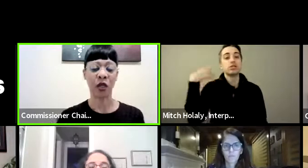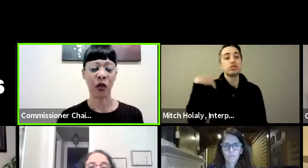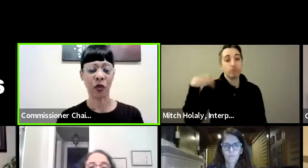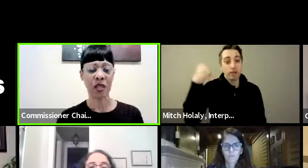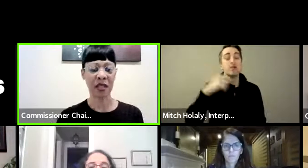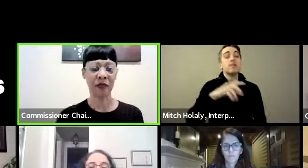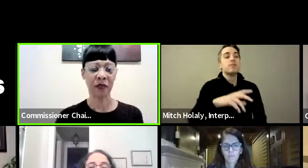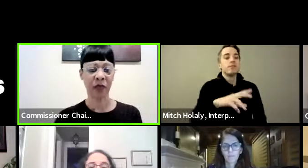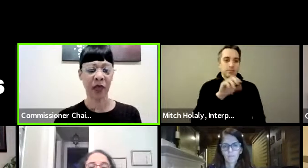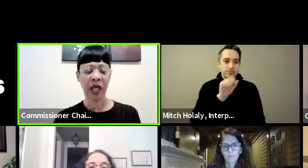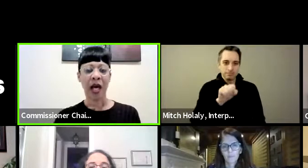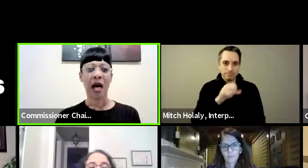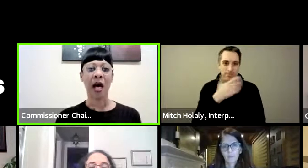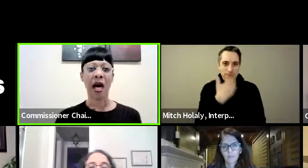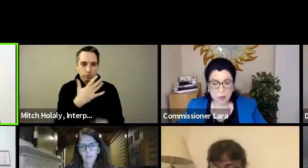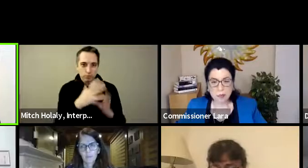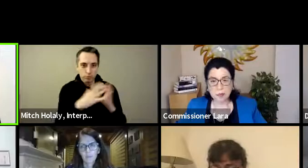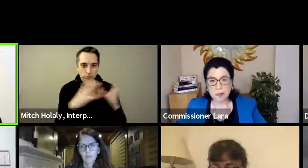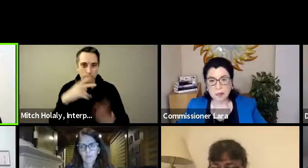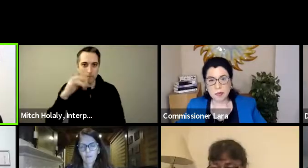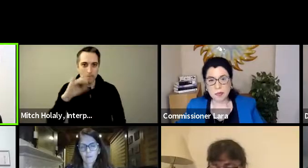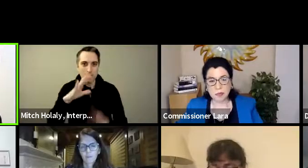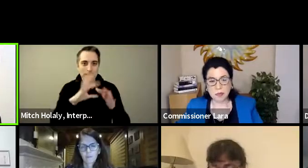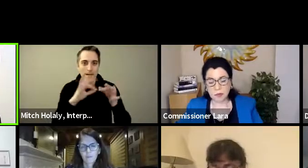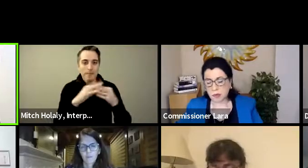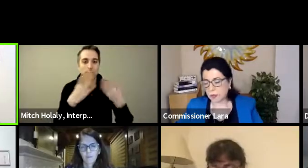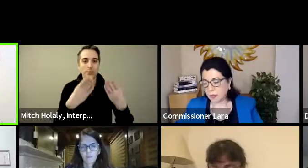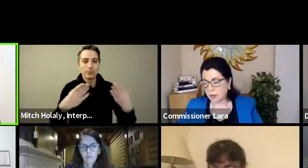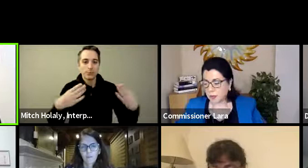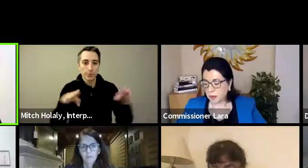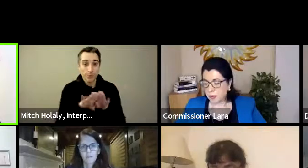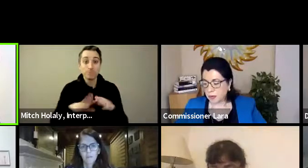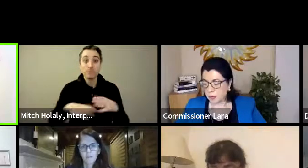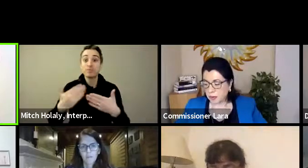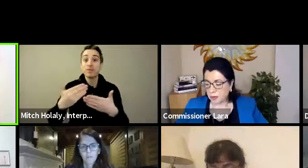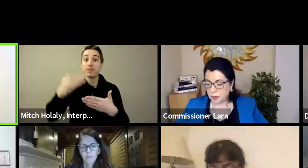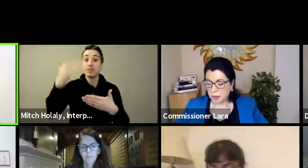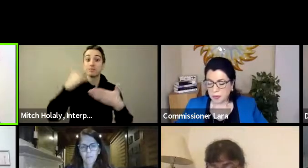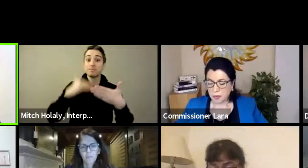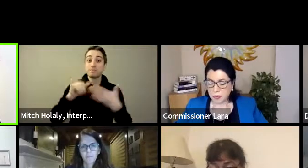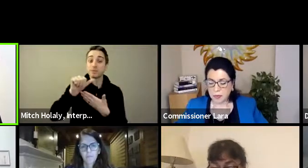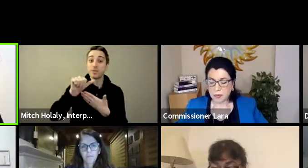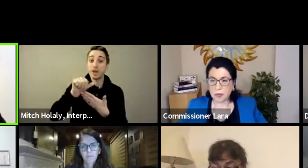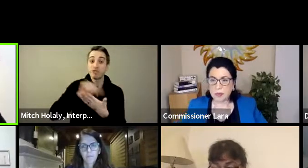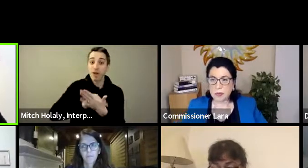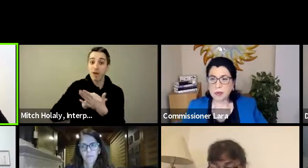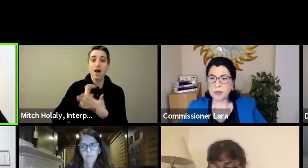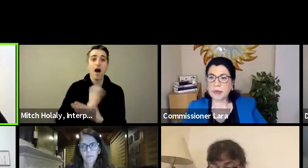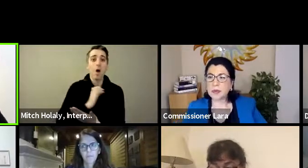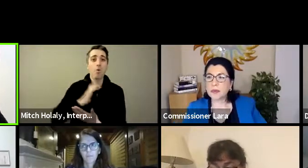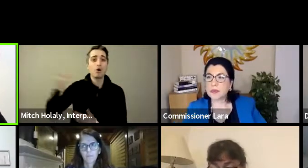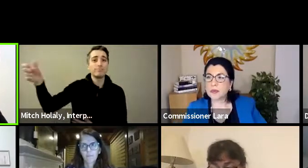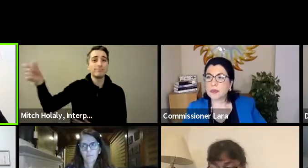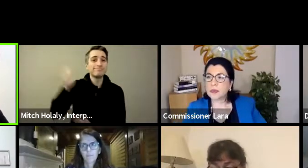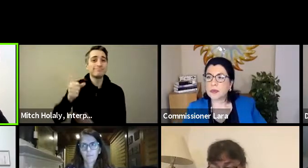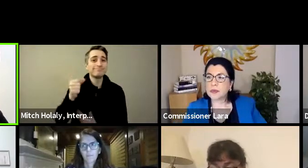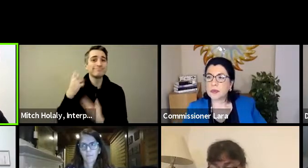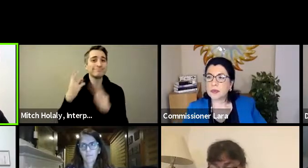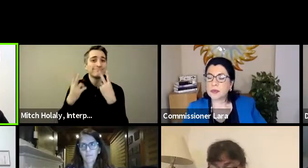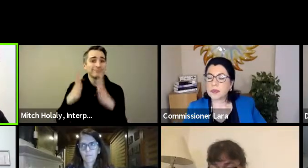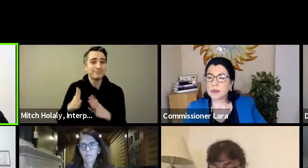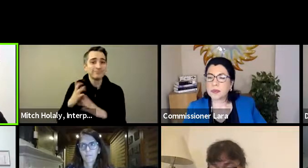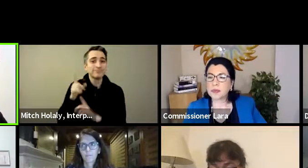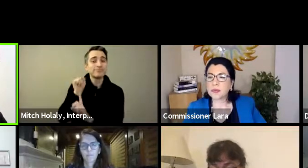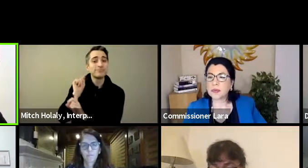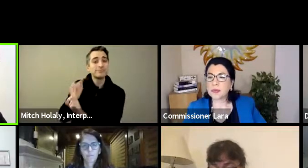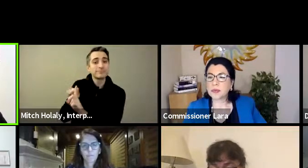now closed. Our next item on the agenda will be guest presentations from the state's